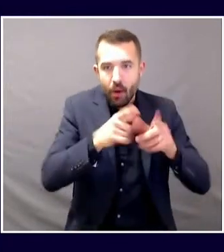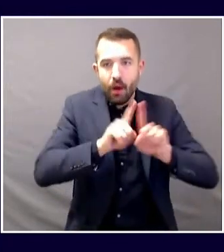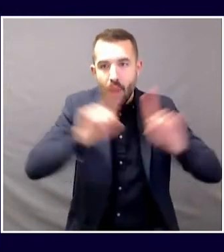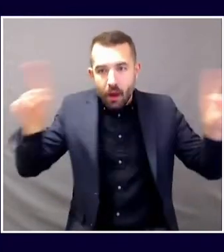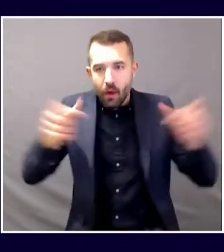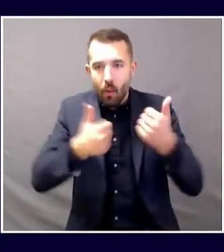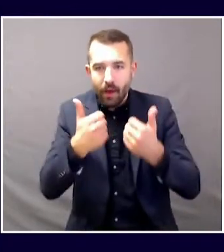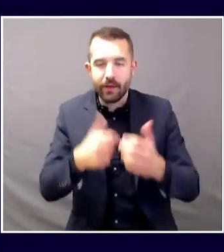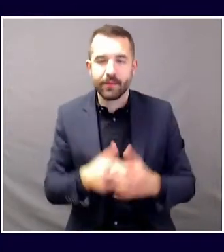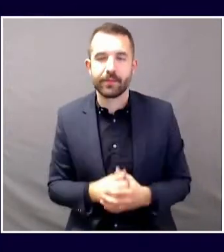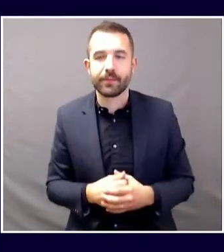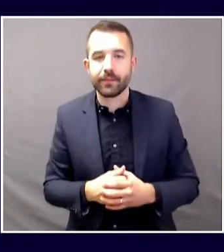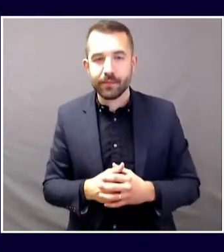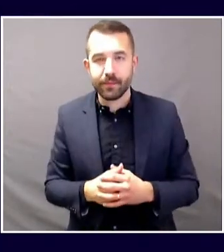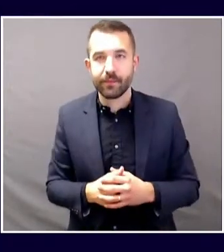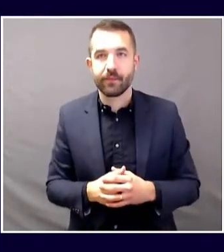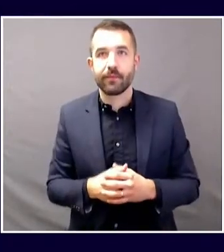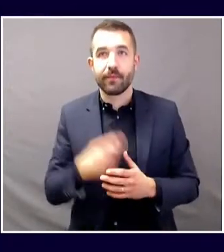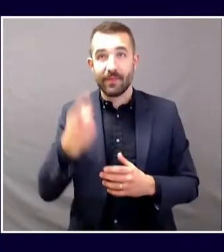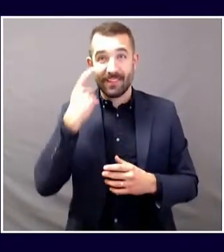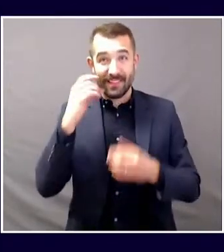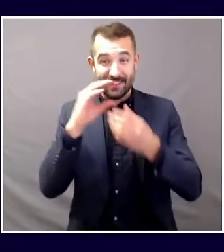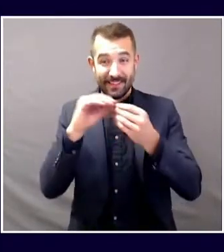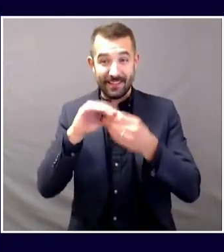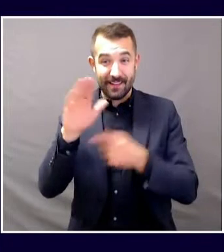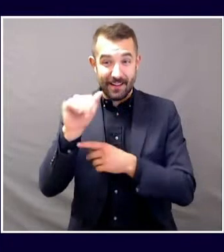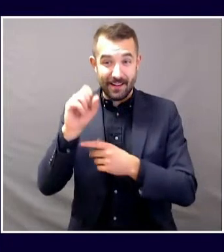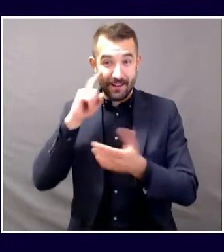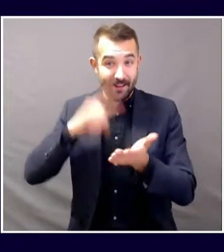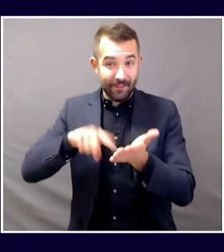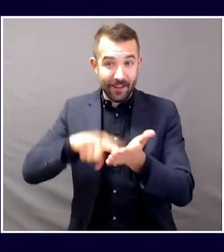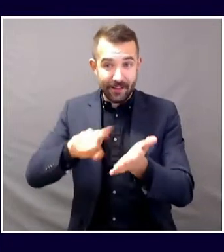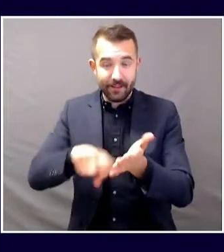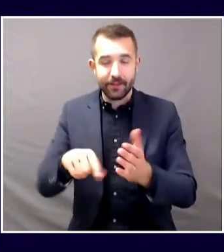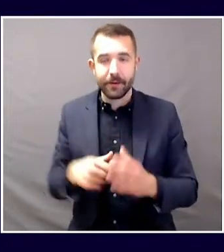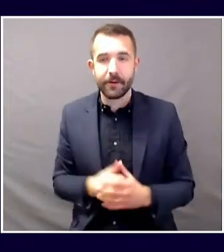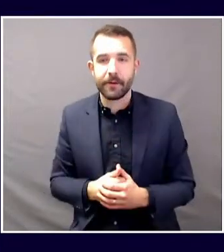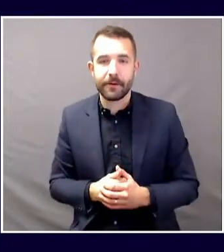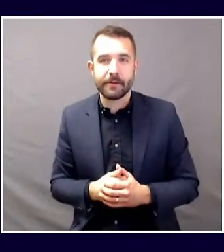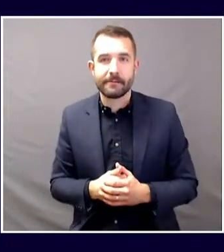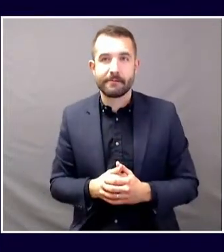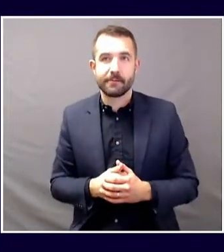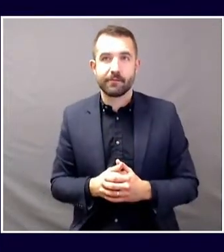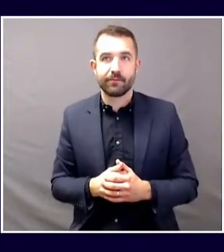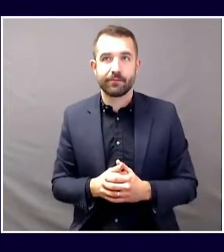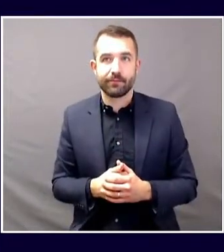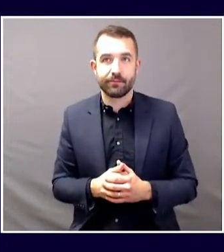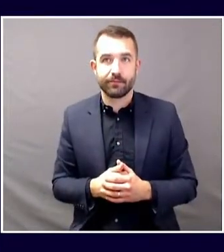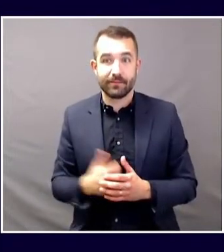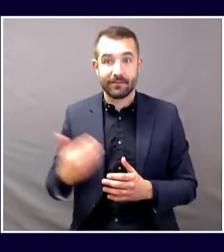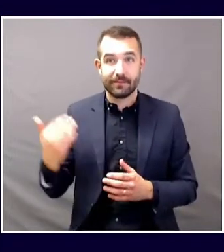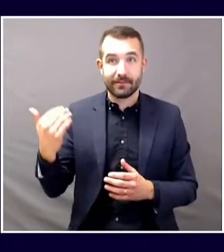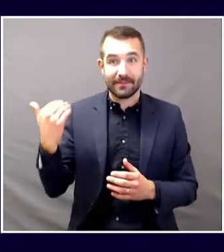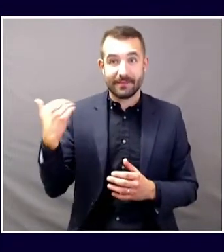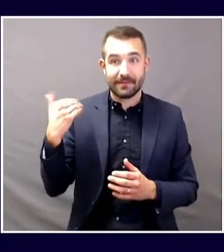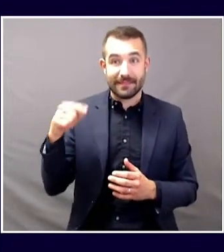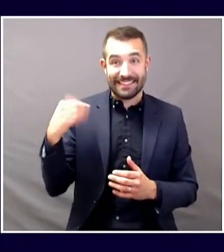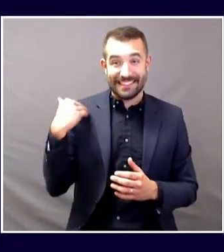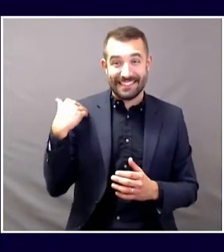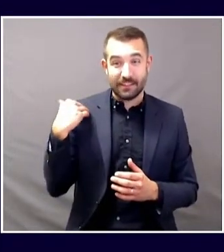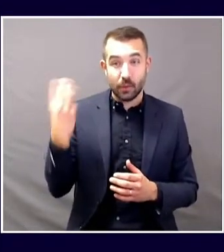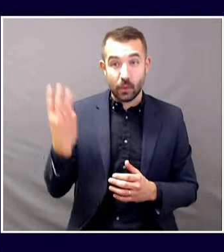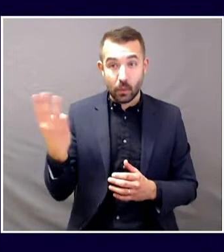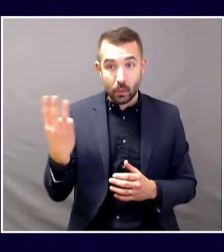case investigation, on Wednesday, your office announced that you were no longer going to be contact tracing probable cases, and you